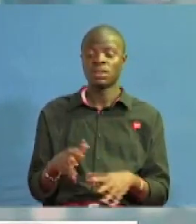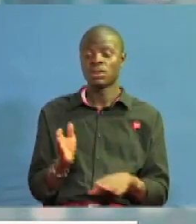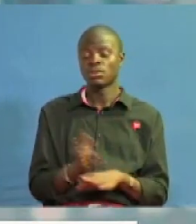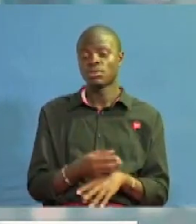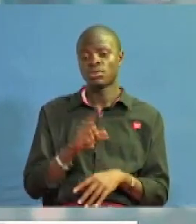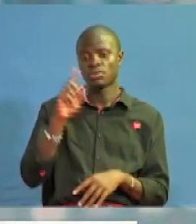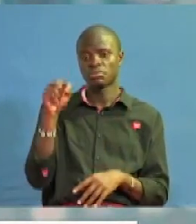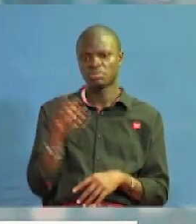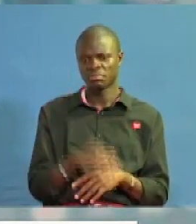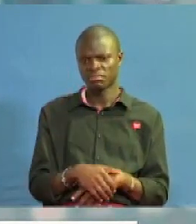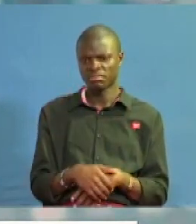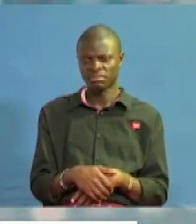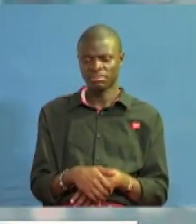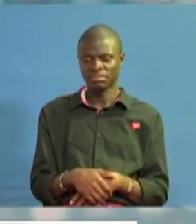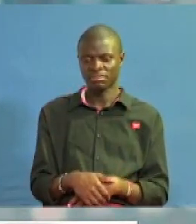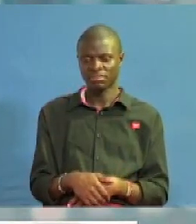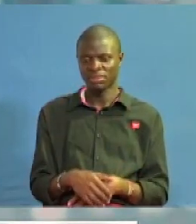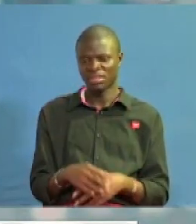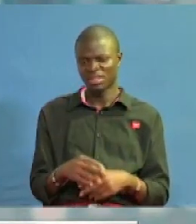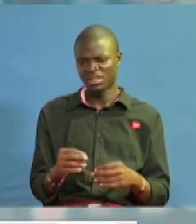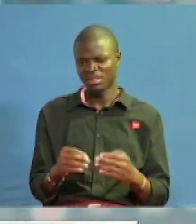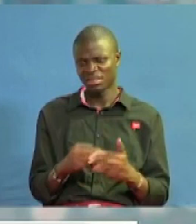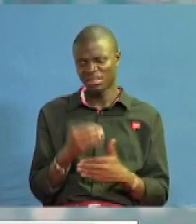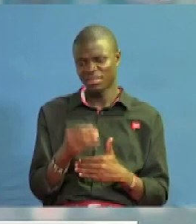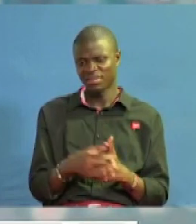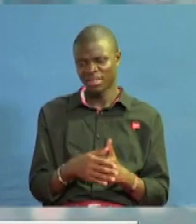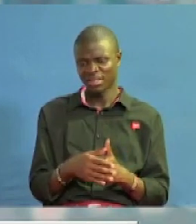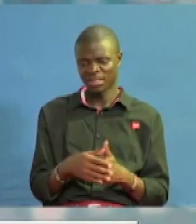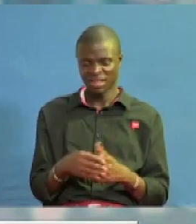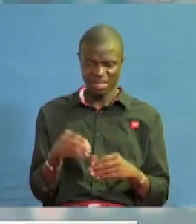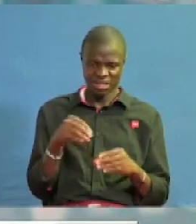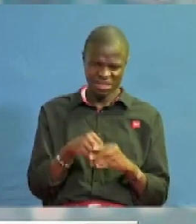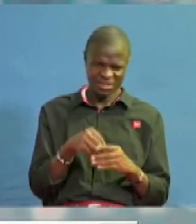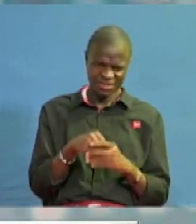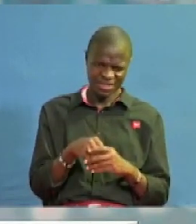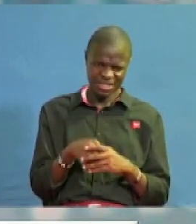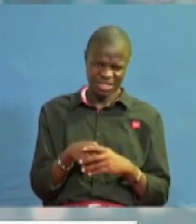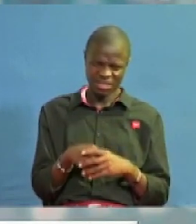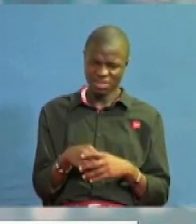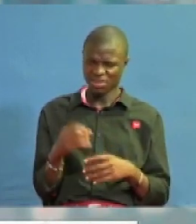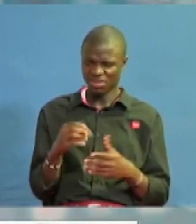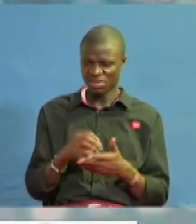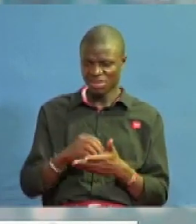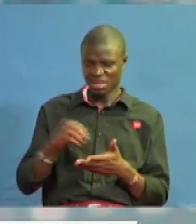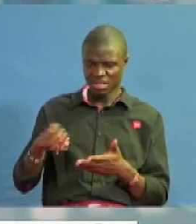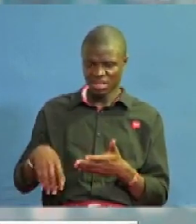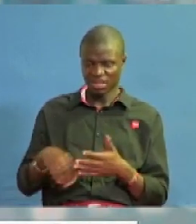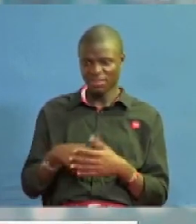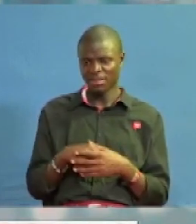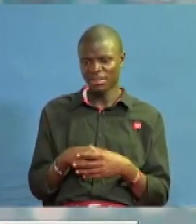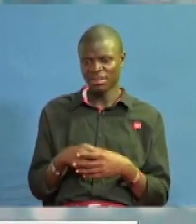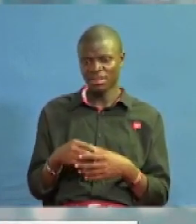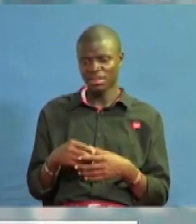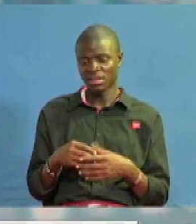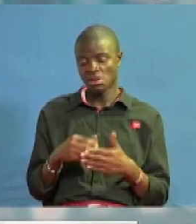question, Anne. Now, not even in stocks, but when you're investing, when you're saving, when you're putting money